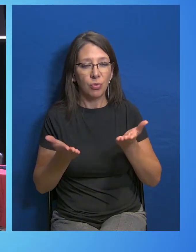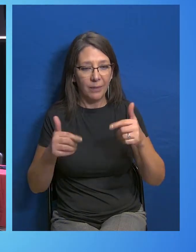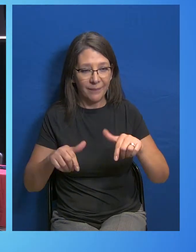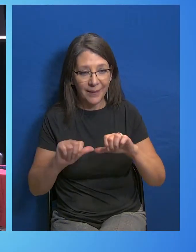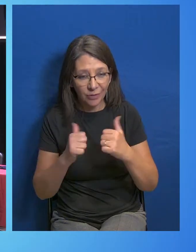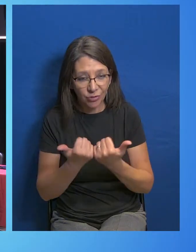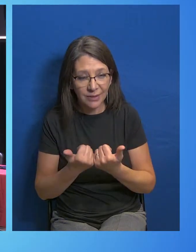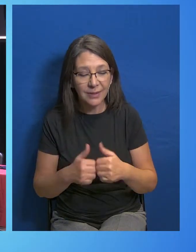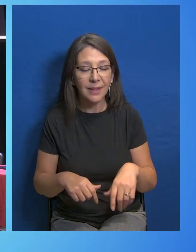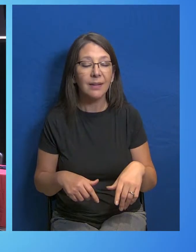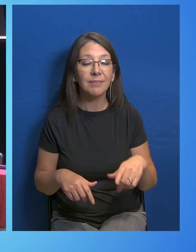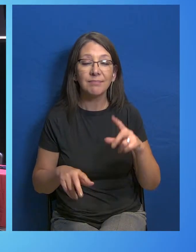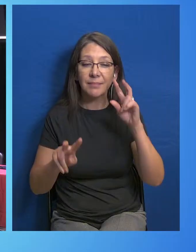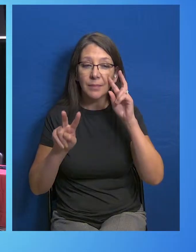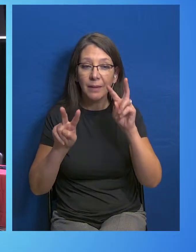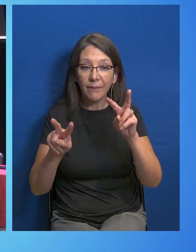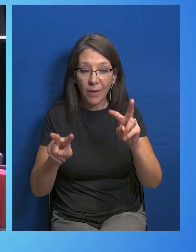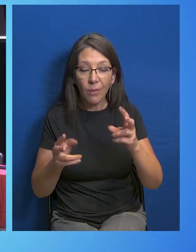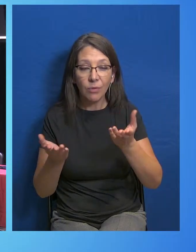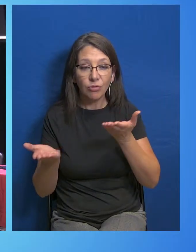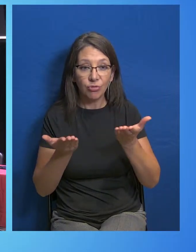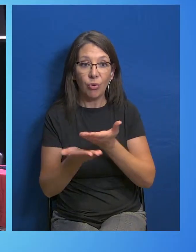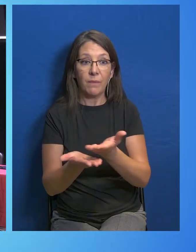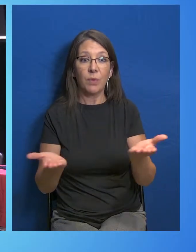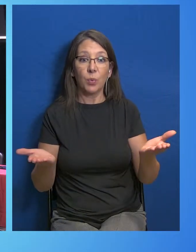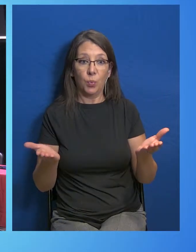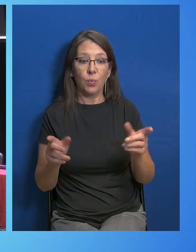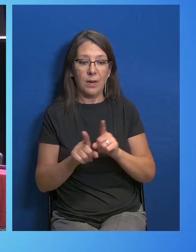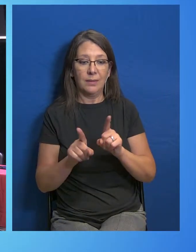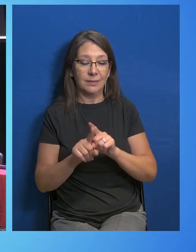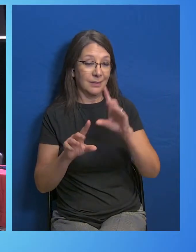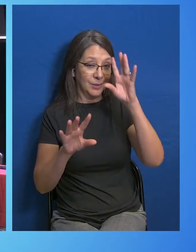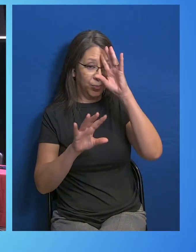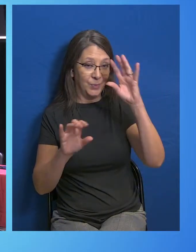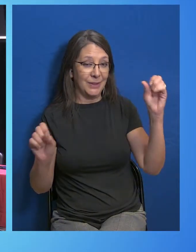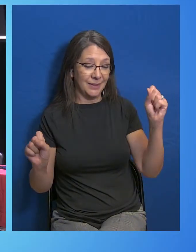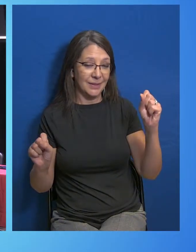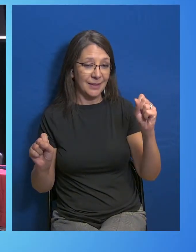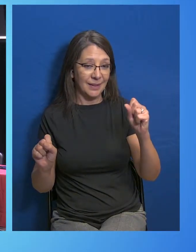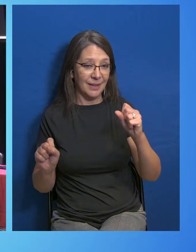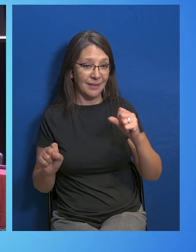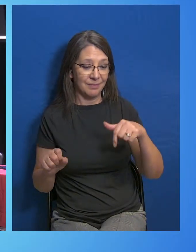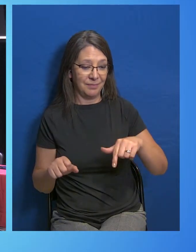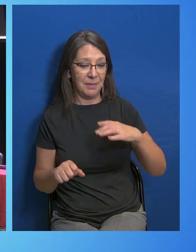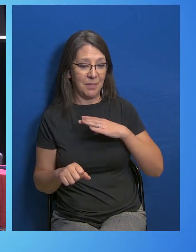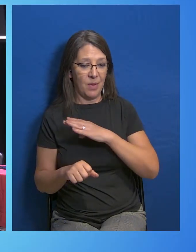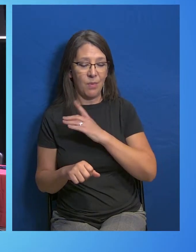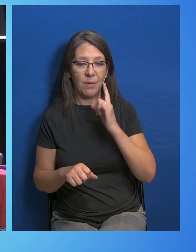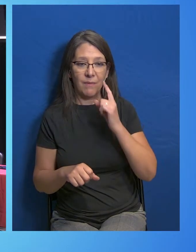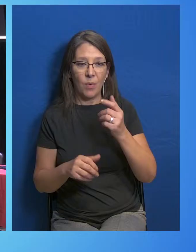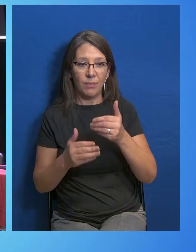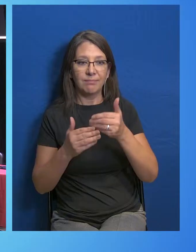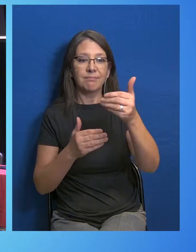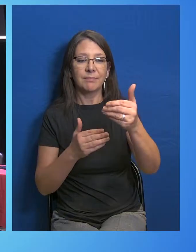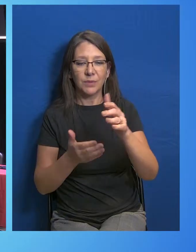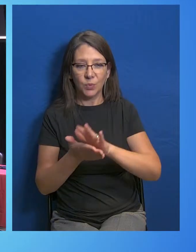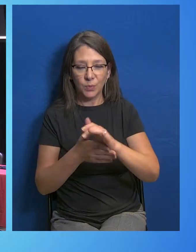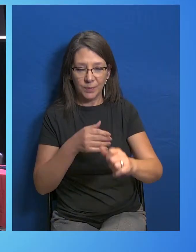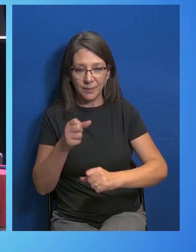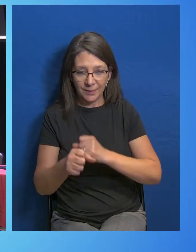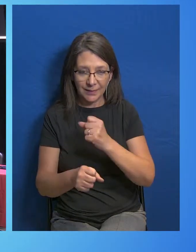and I look forward to serving you all in the capacity of president of the board for this next school year. And I